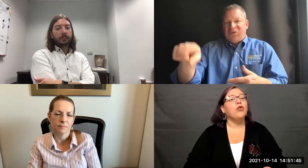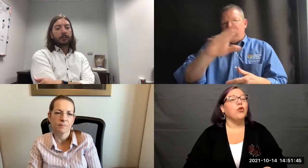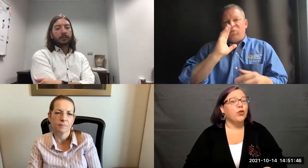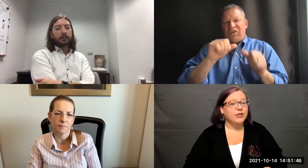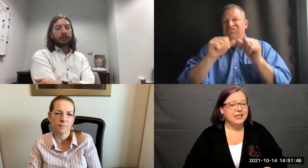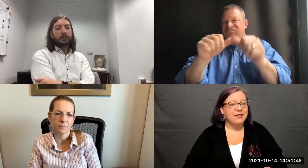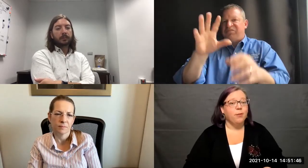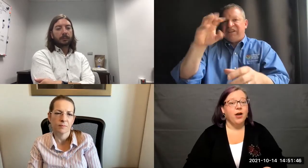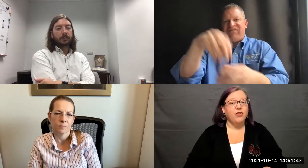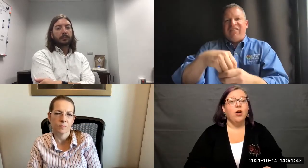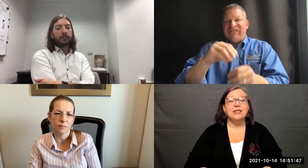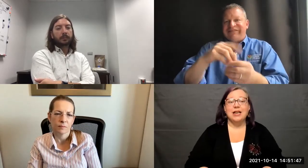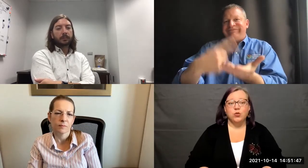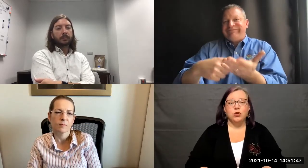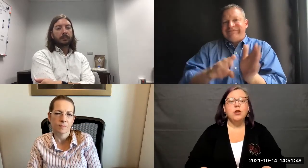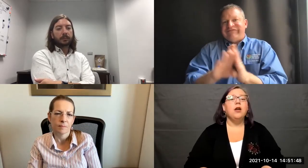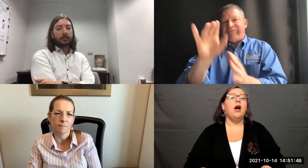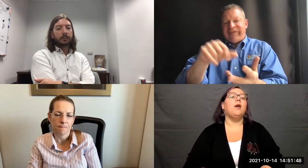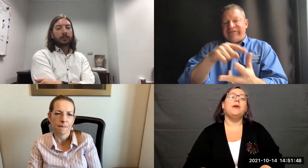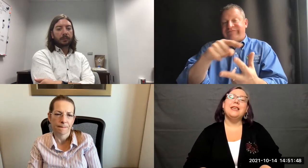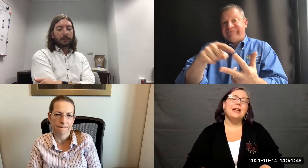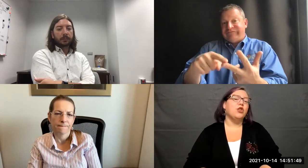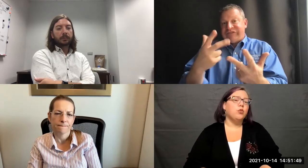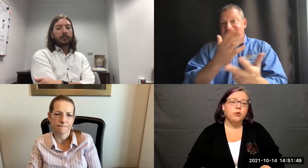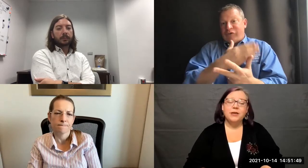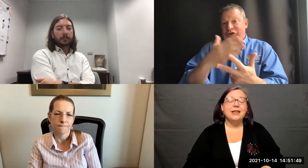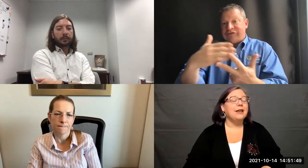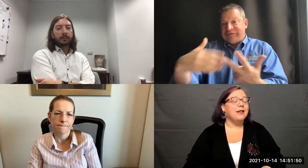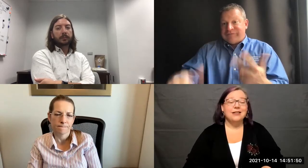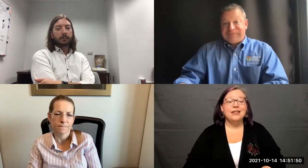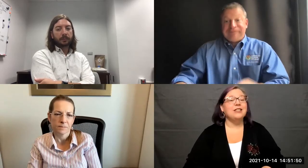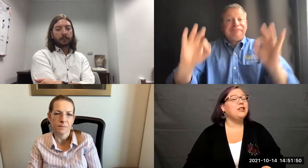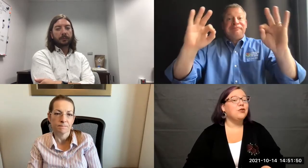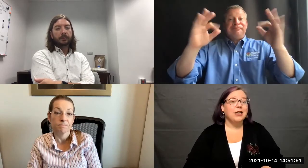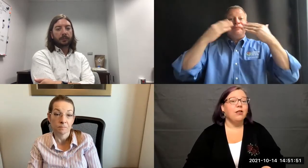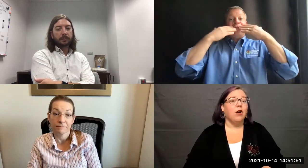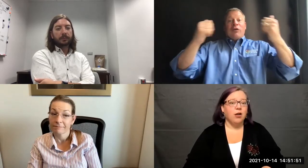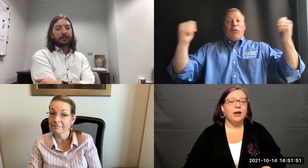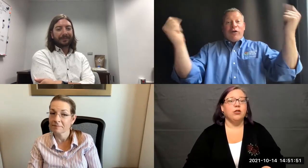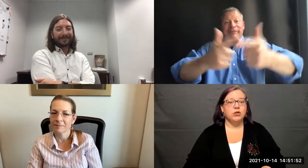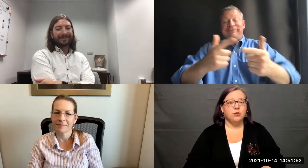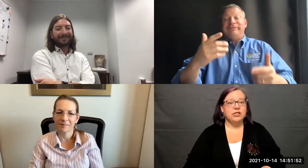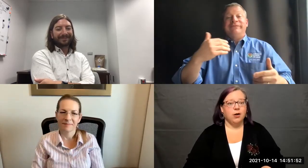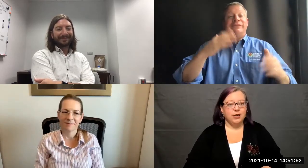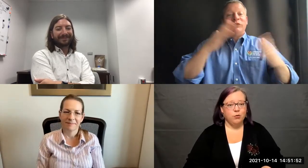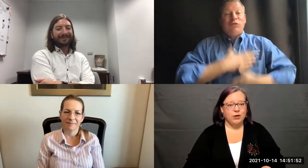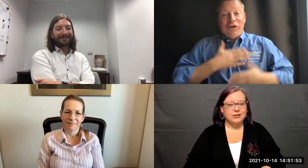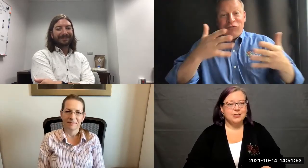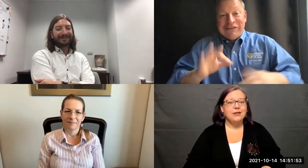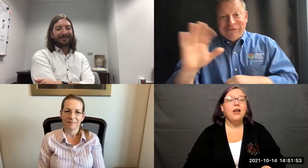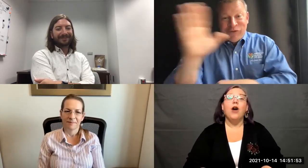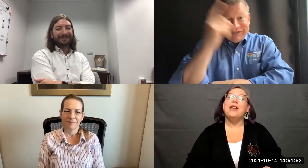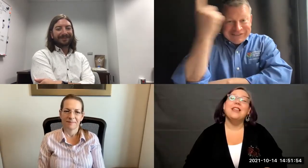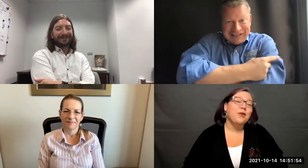second, or third Thursdays of the month on schedule. But again, you will be in continued dialogue about those 3 talking